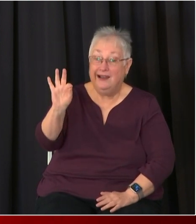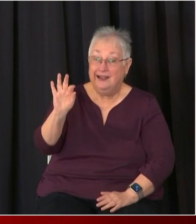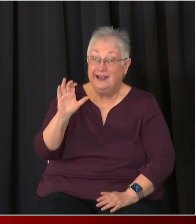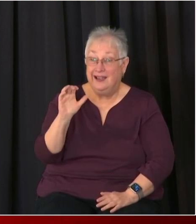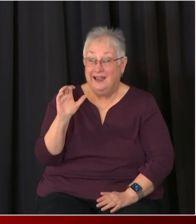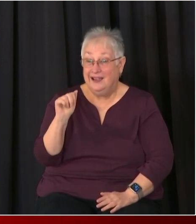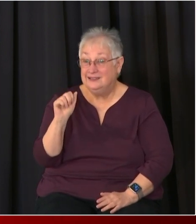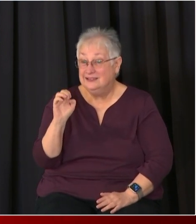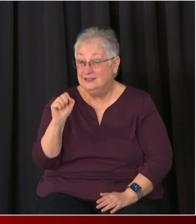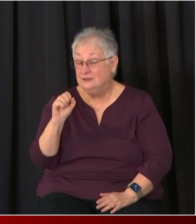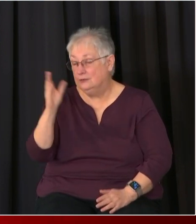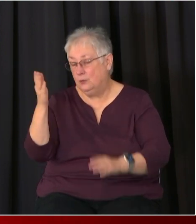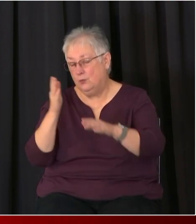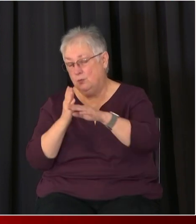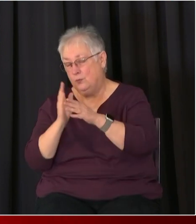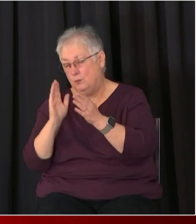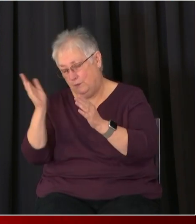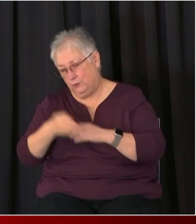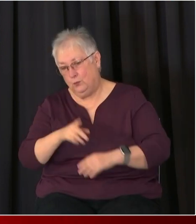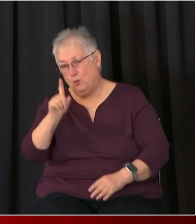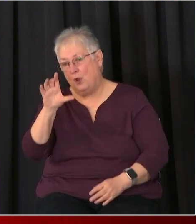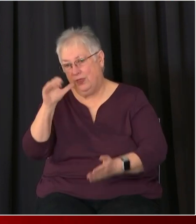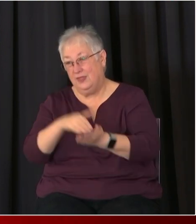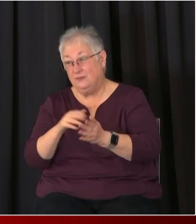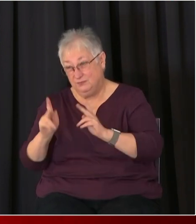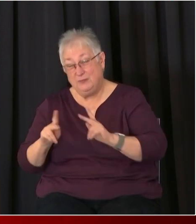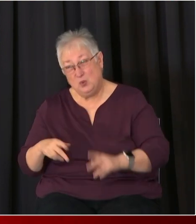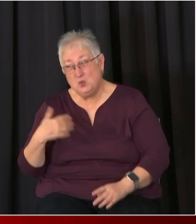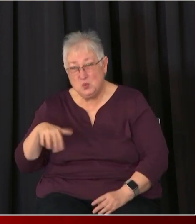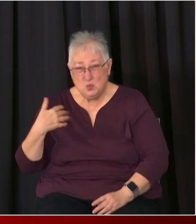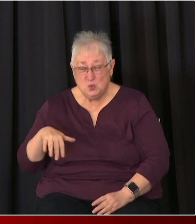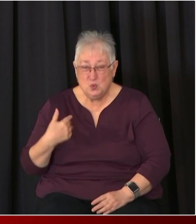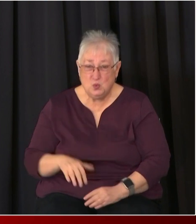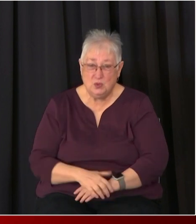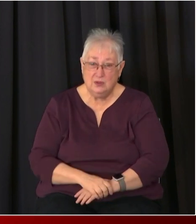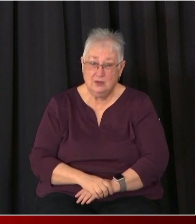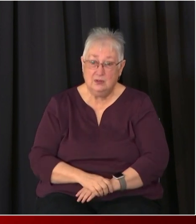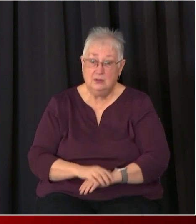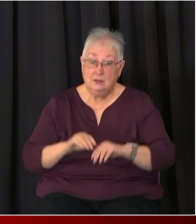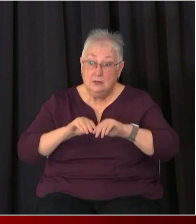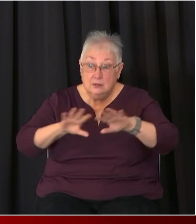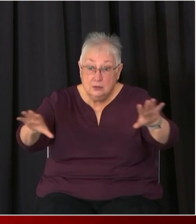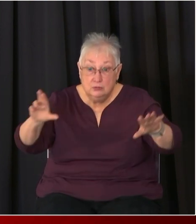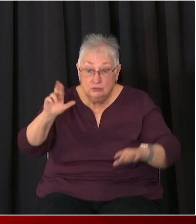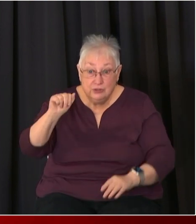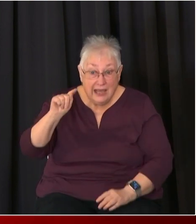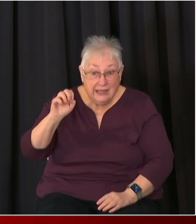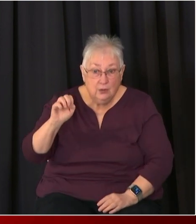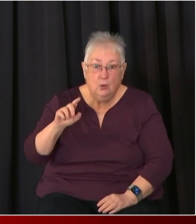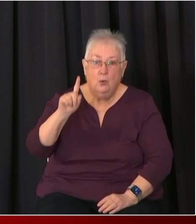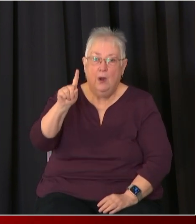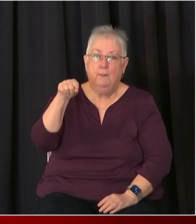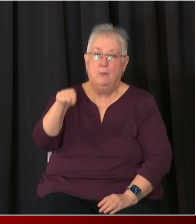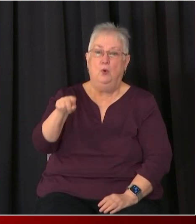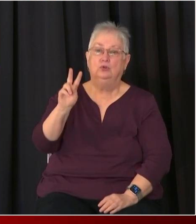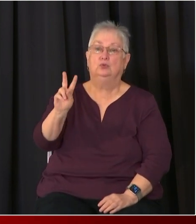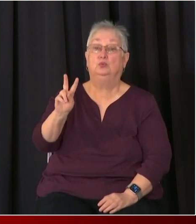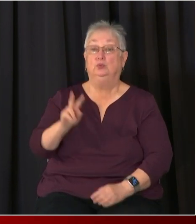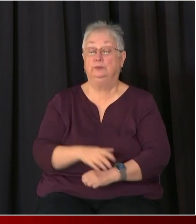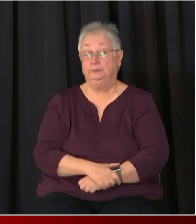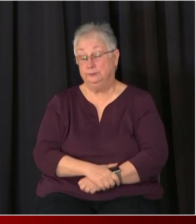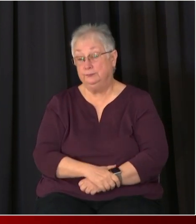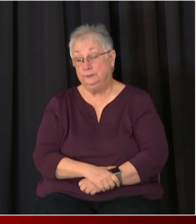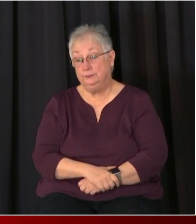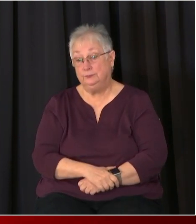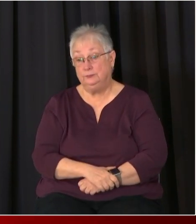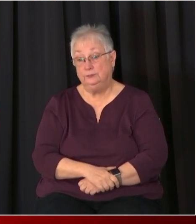our transmission rate is 1.2. Like most of the country, we are concerned about